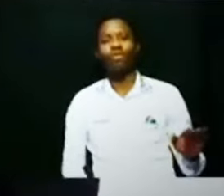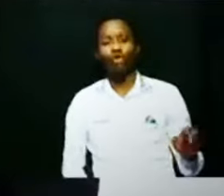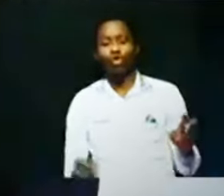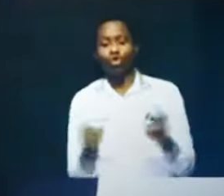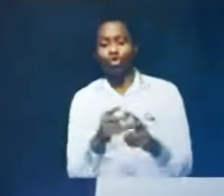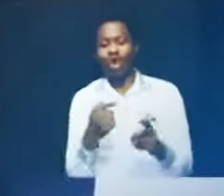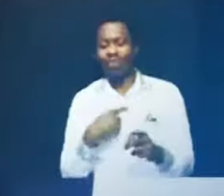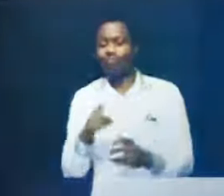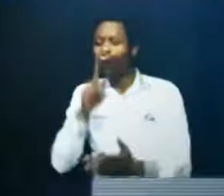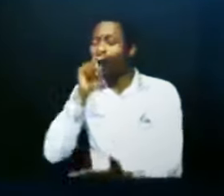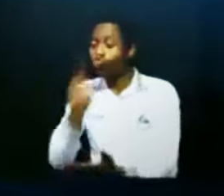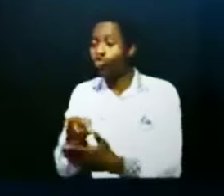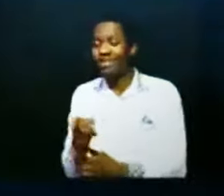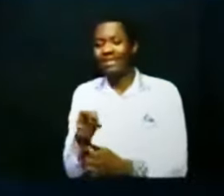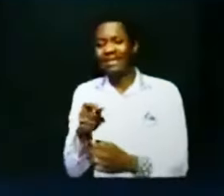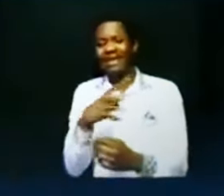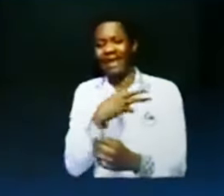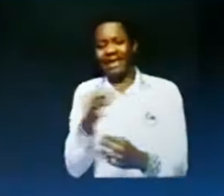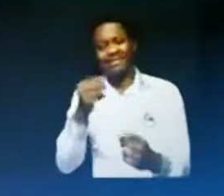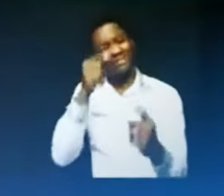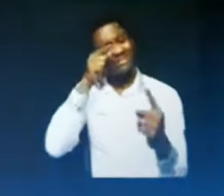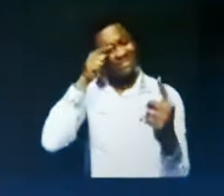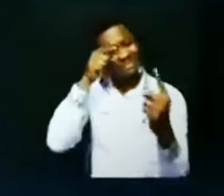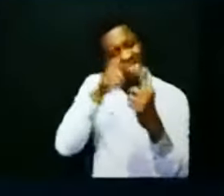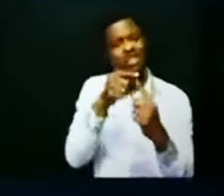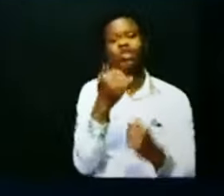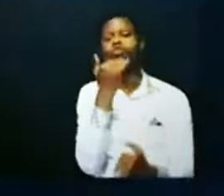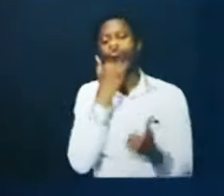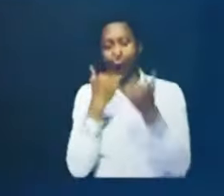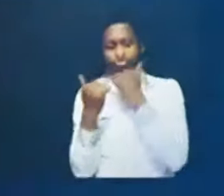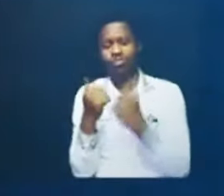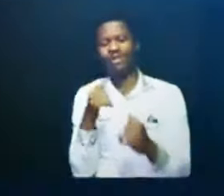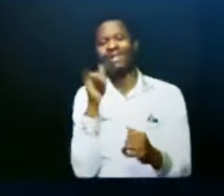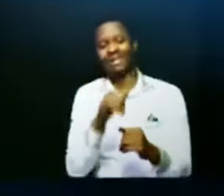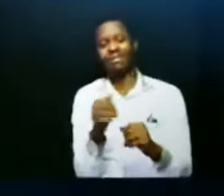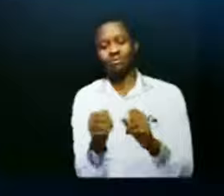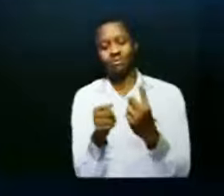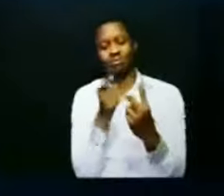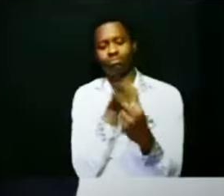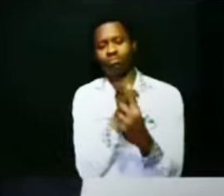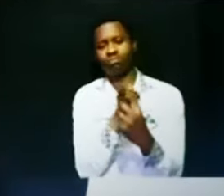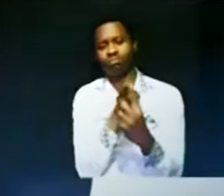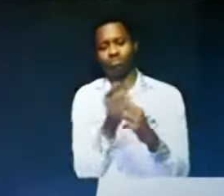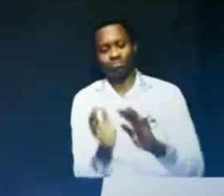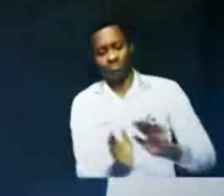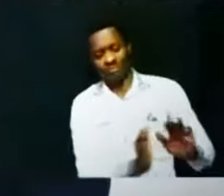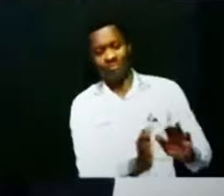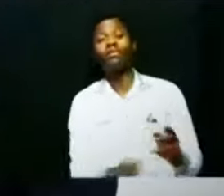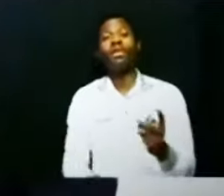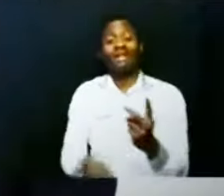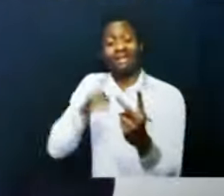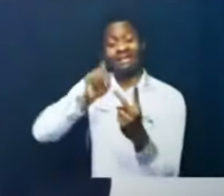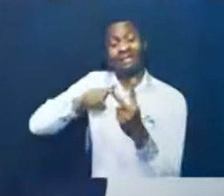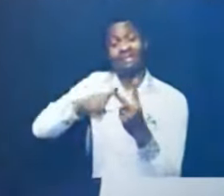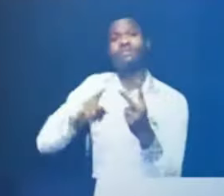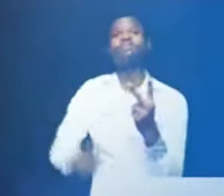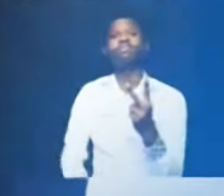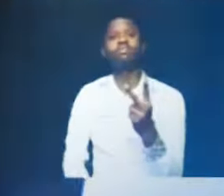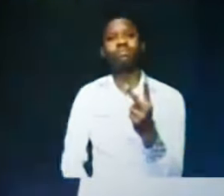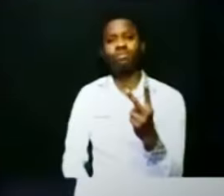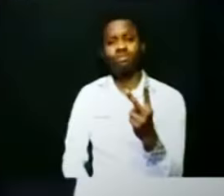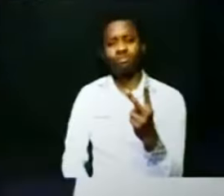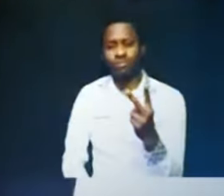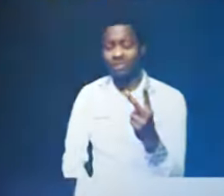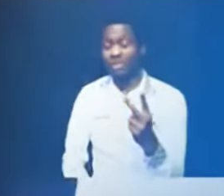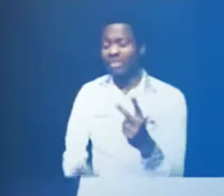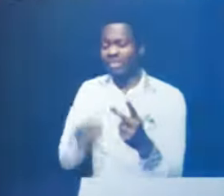and direct offense. Now I'll take the second one. This one is